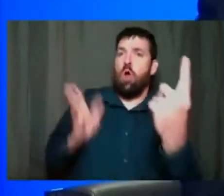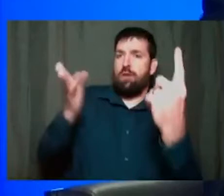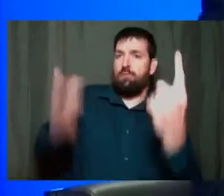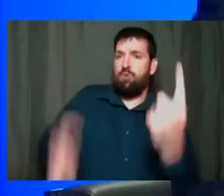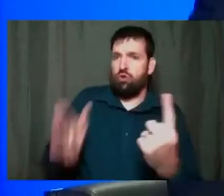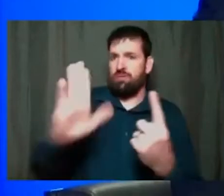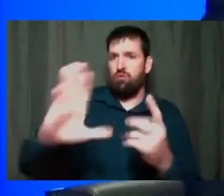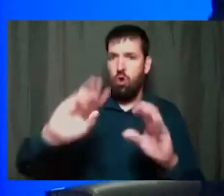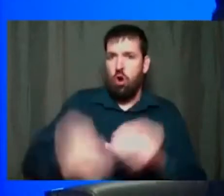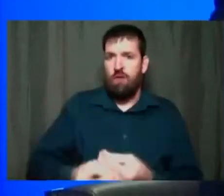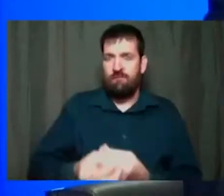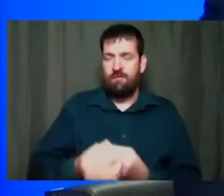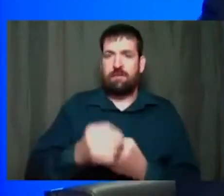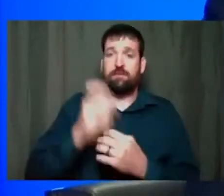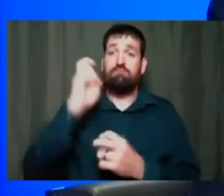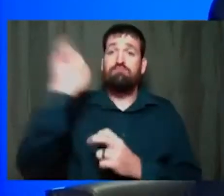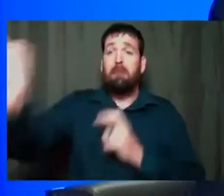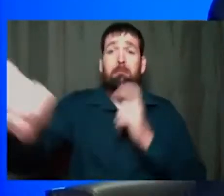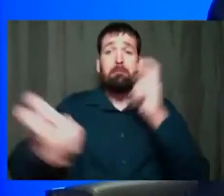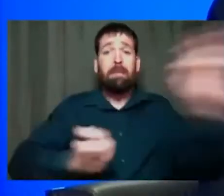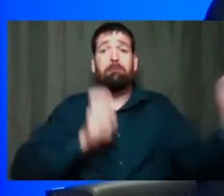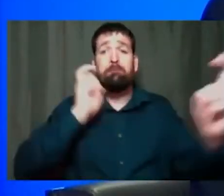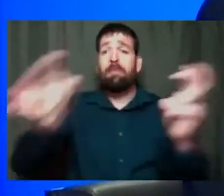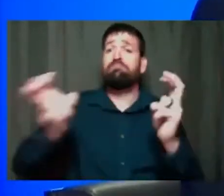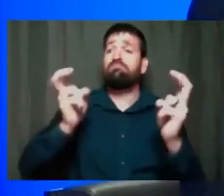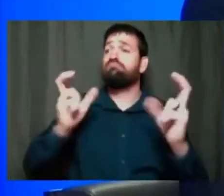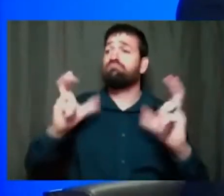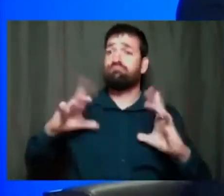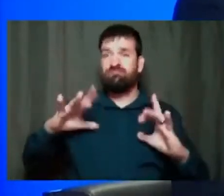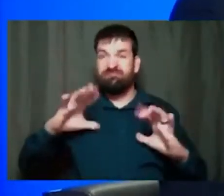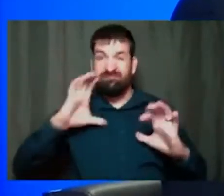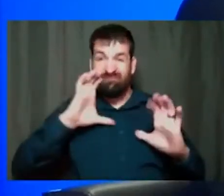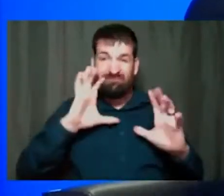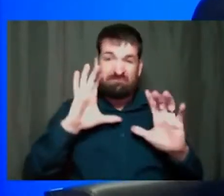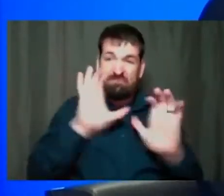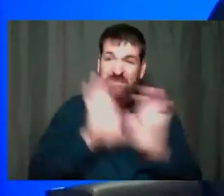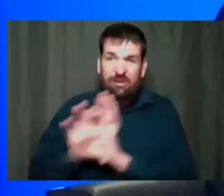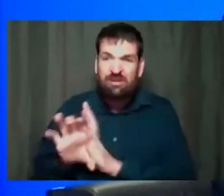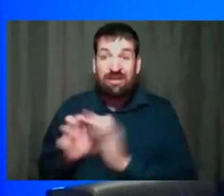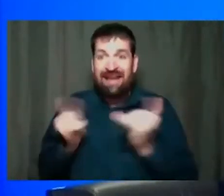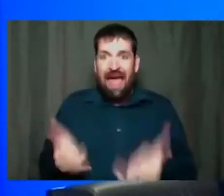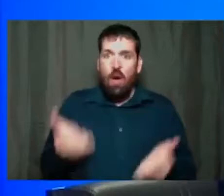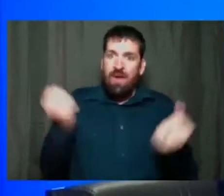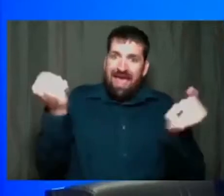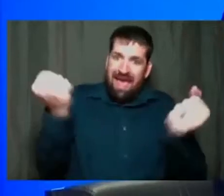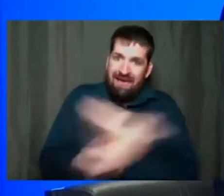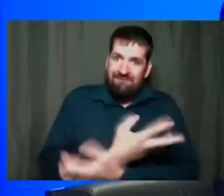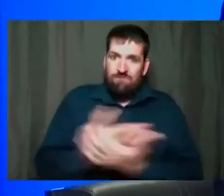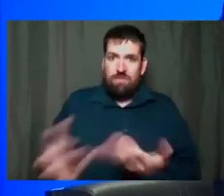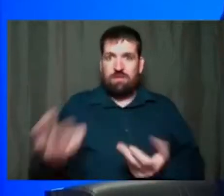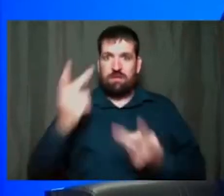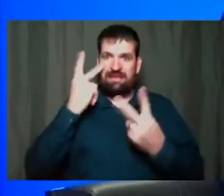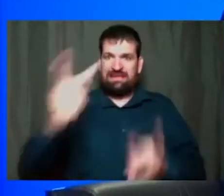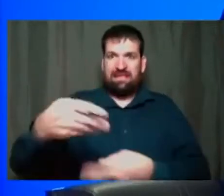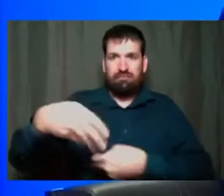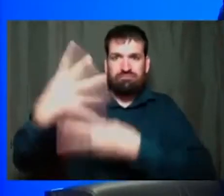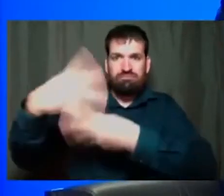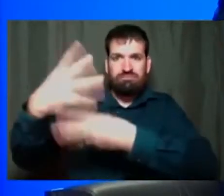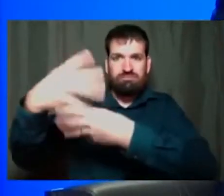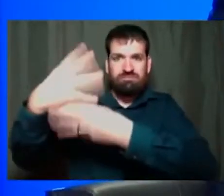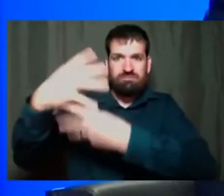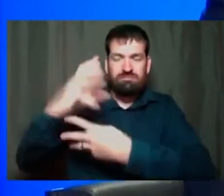you'd see them all aglow, be like, yeah, it's great, good for you. Now that's all you see if you're on a feed following a bunch of people.